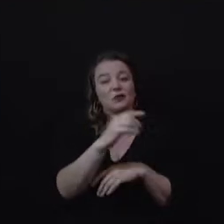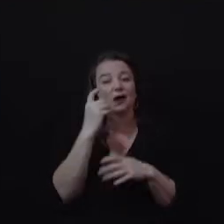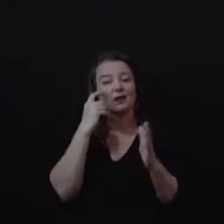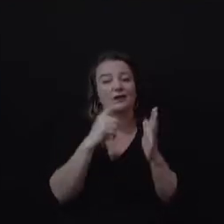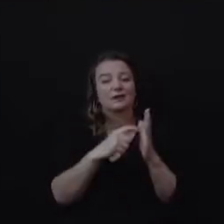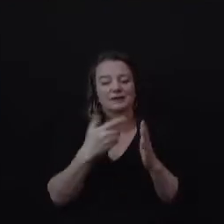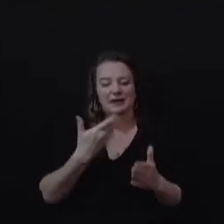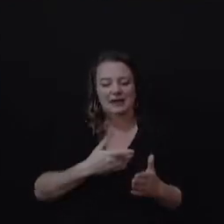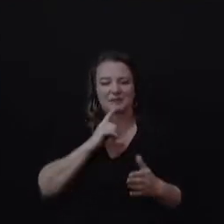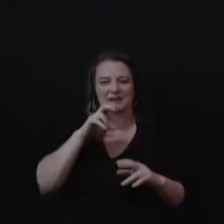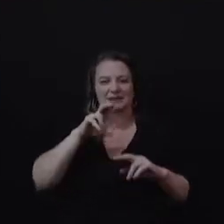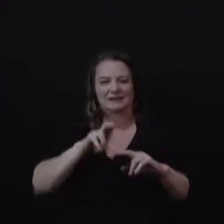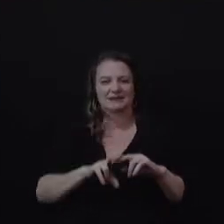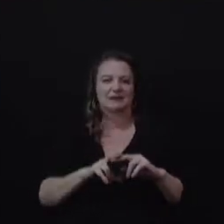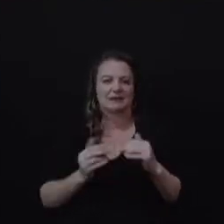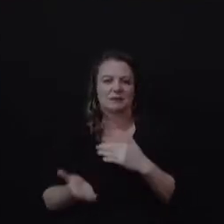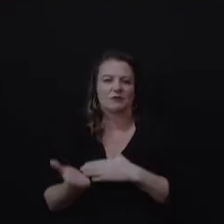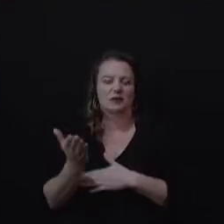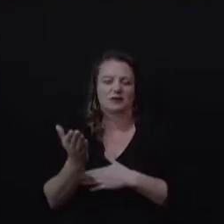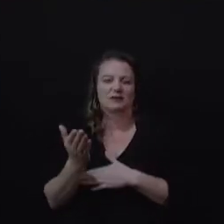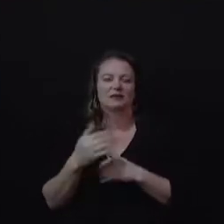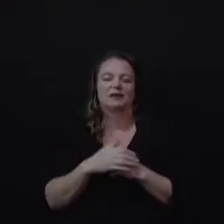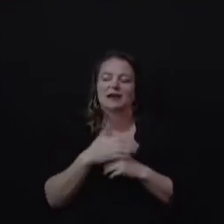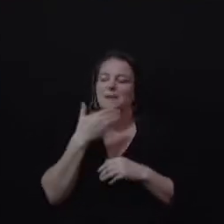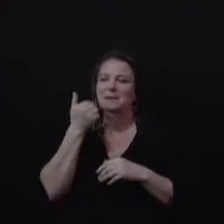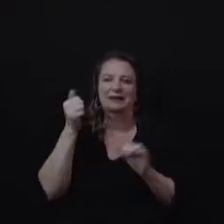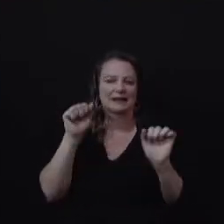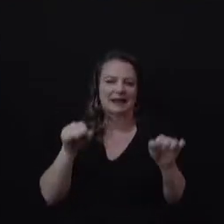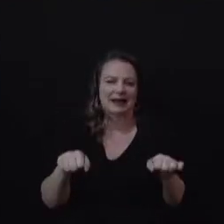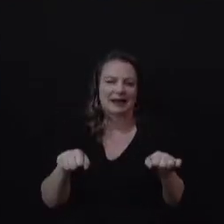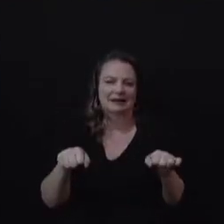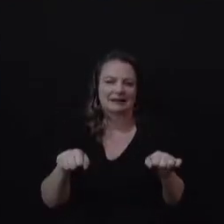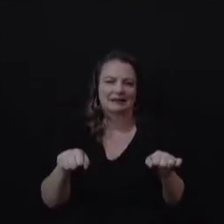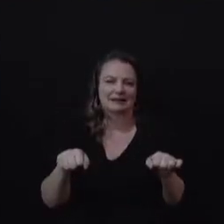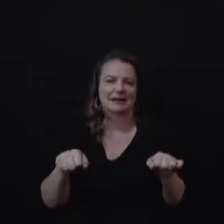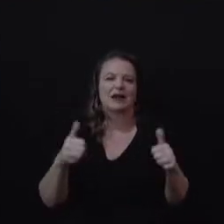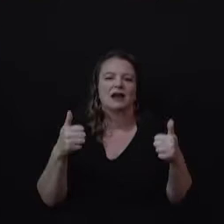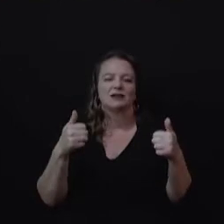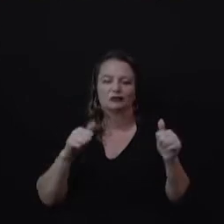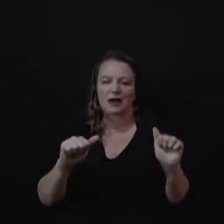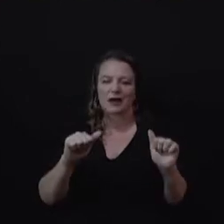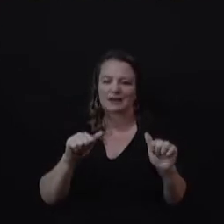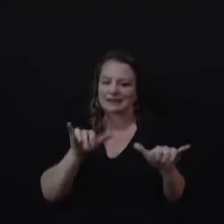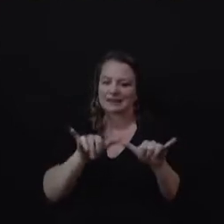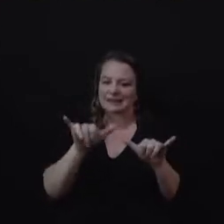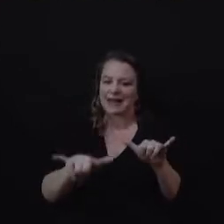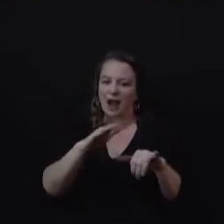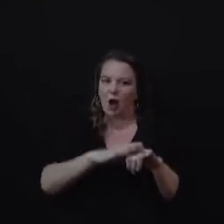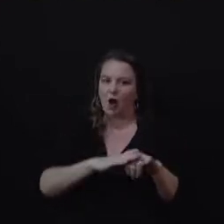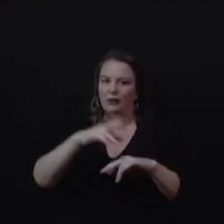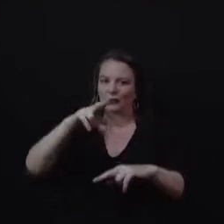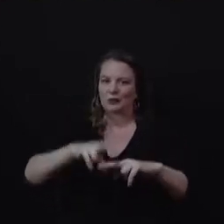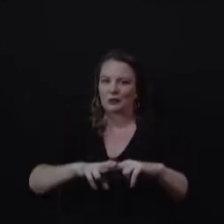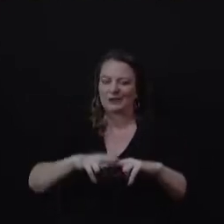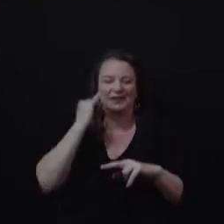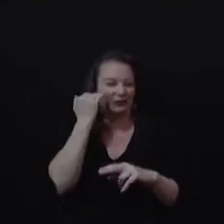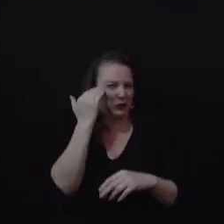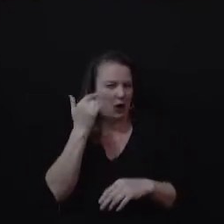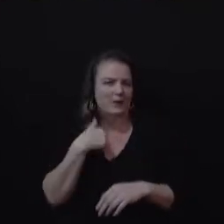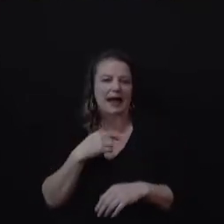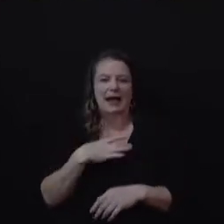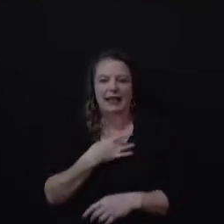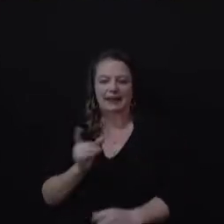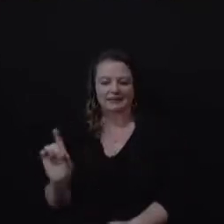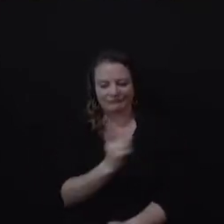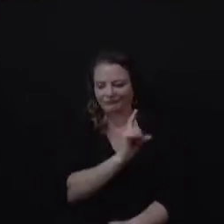I'm sitting this morning, and I'm going to, as best I can, to remain on this stool. For those who know me, I like to move